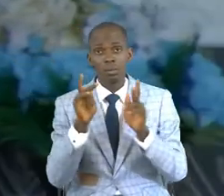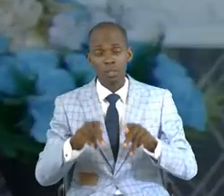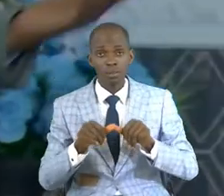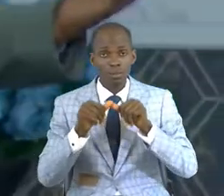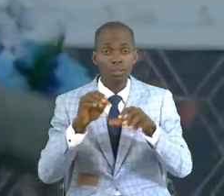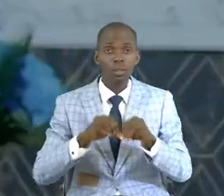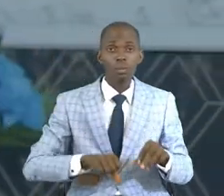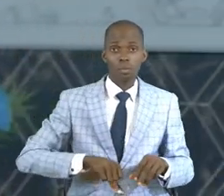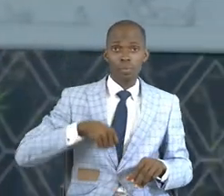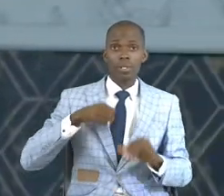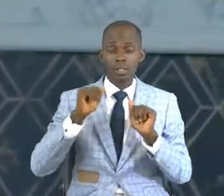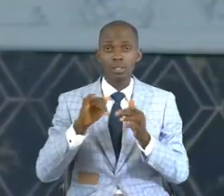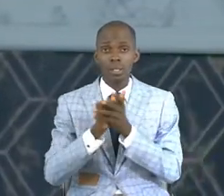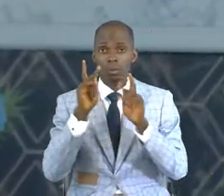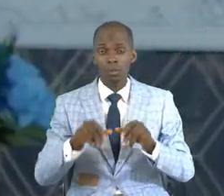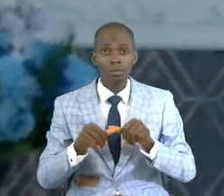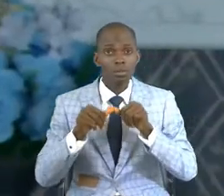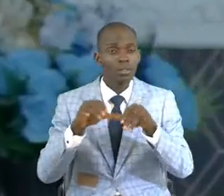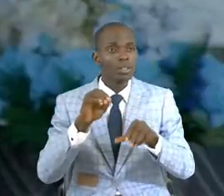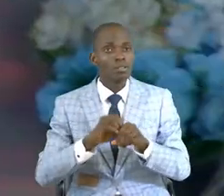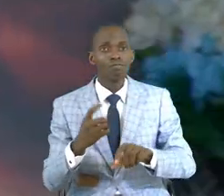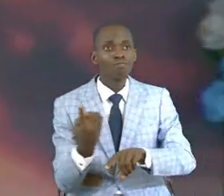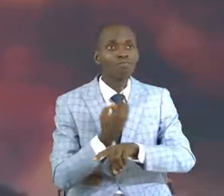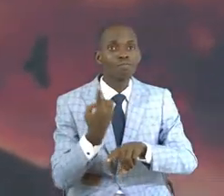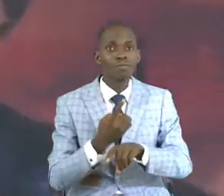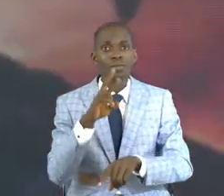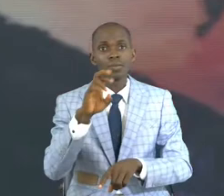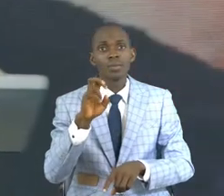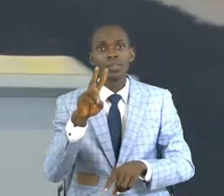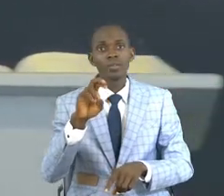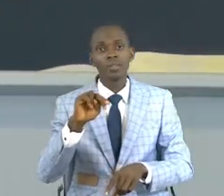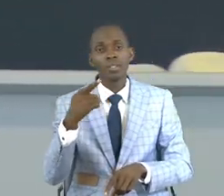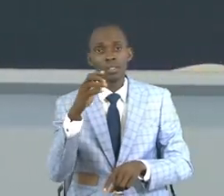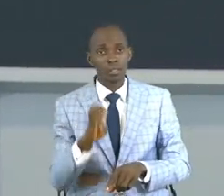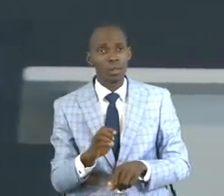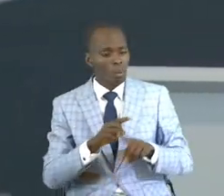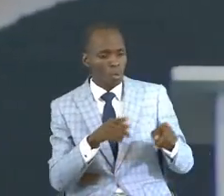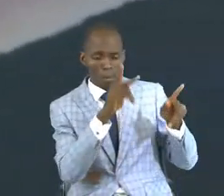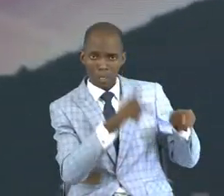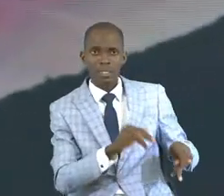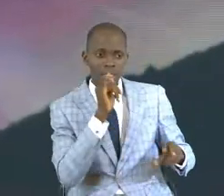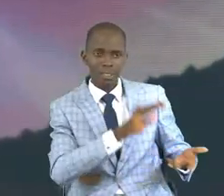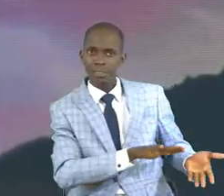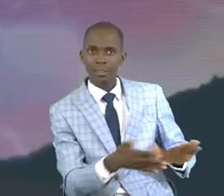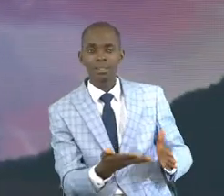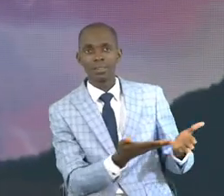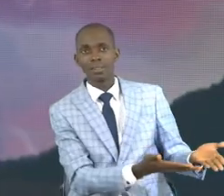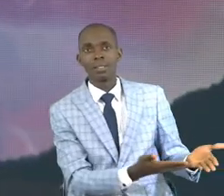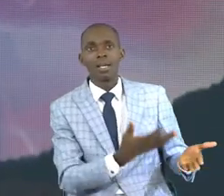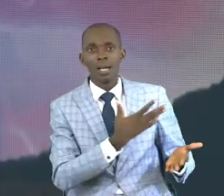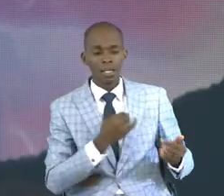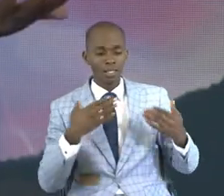is free from retaliation. Look at the man is dead, and now they carry the